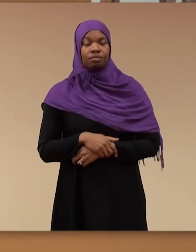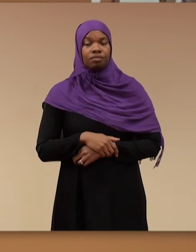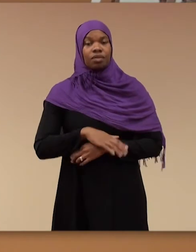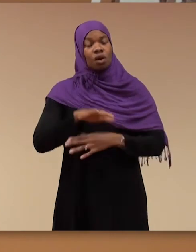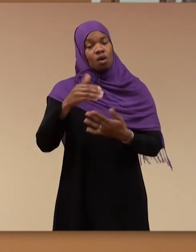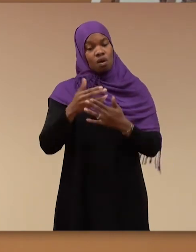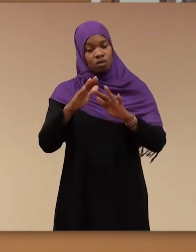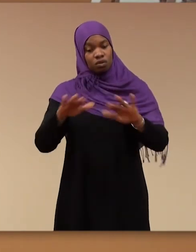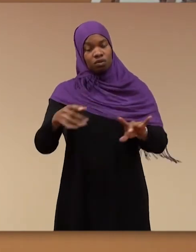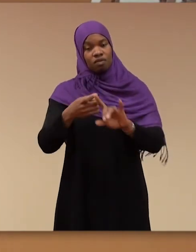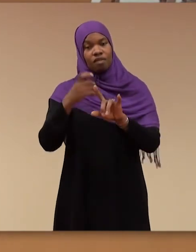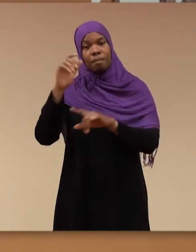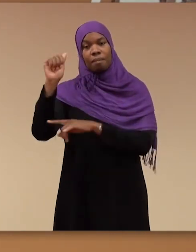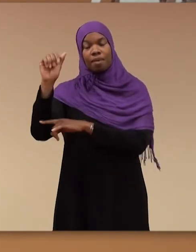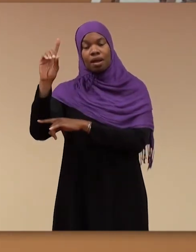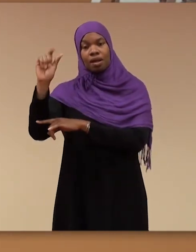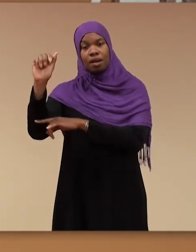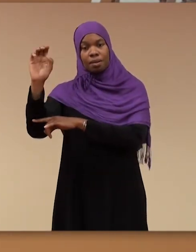are dignified.